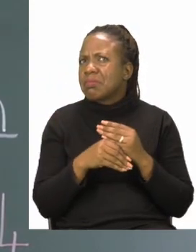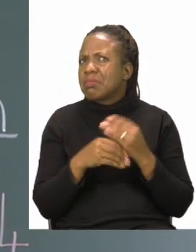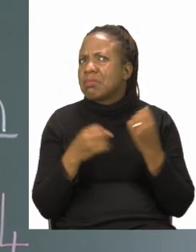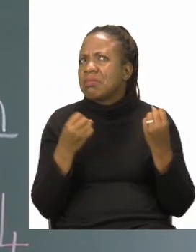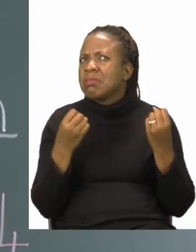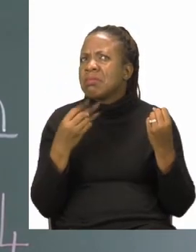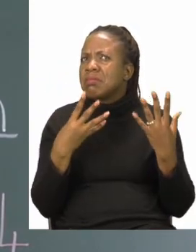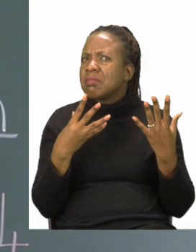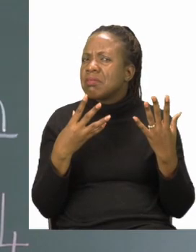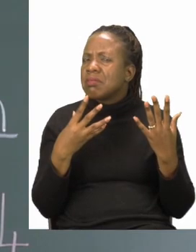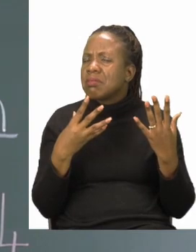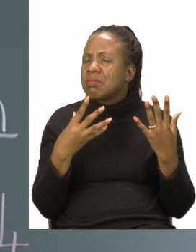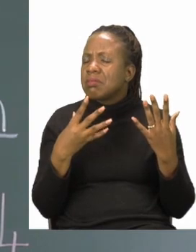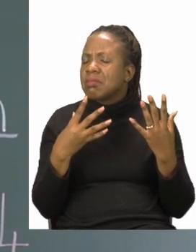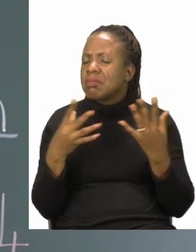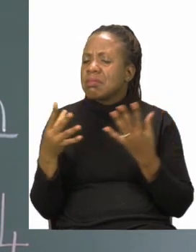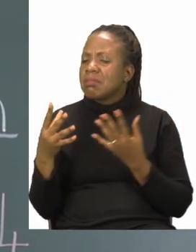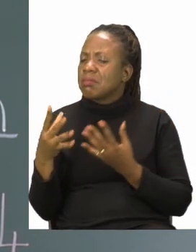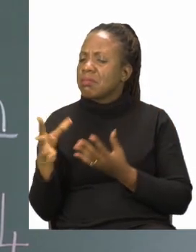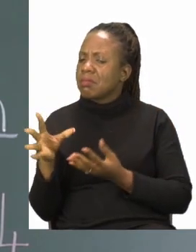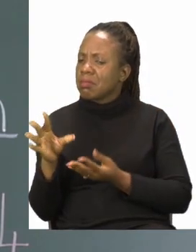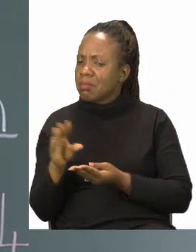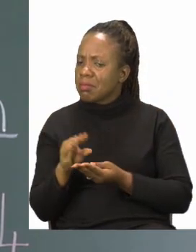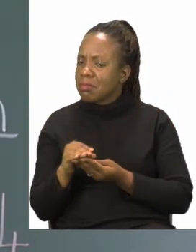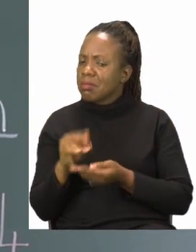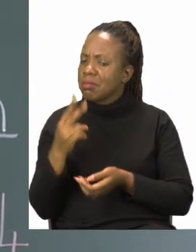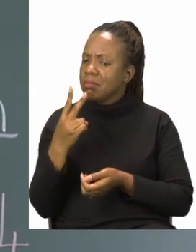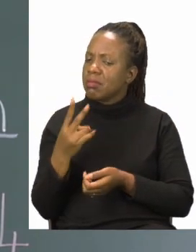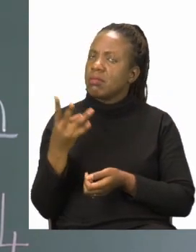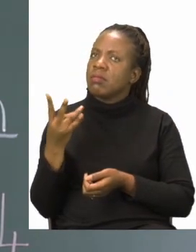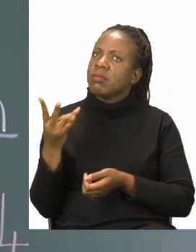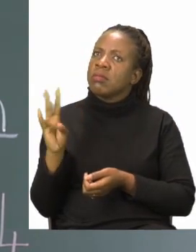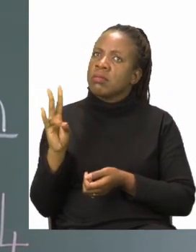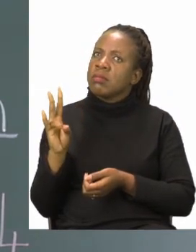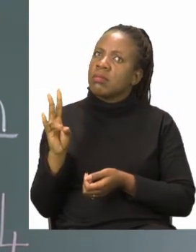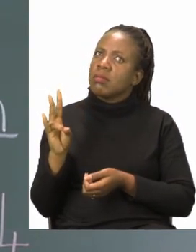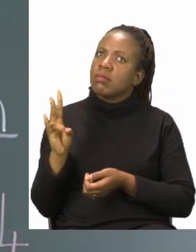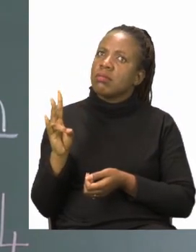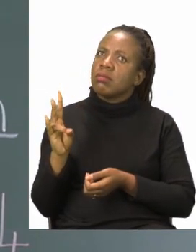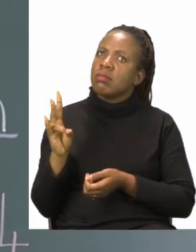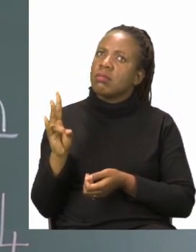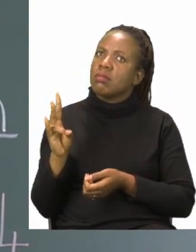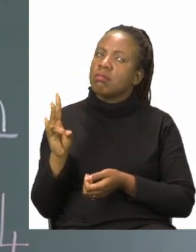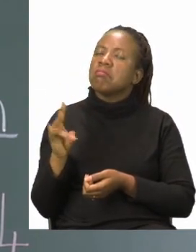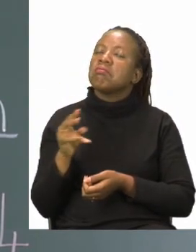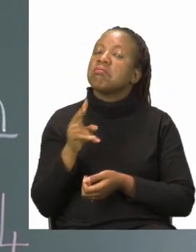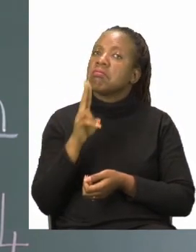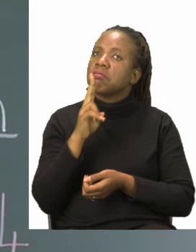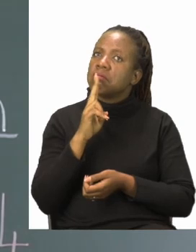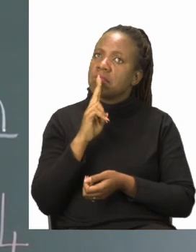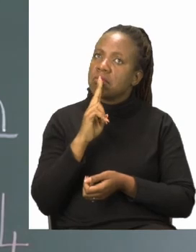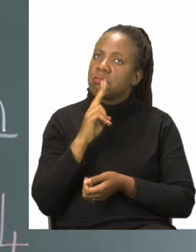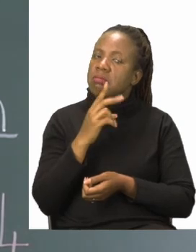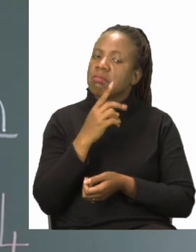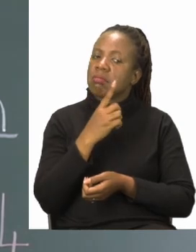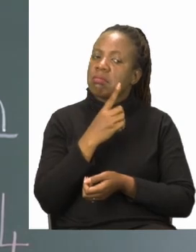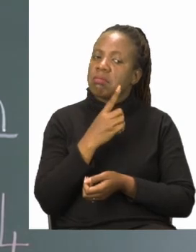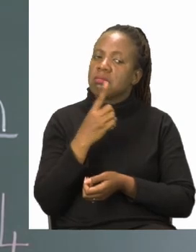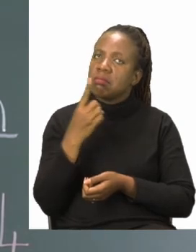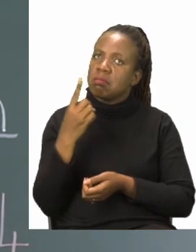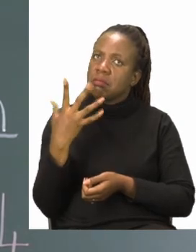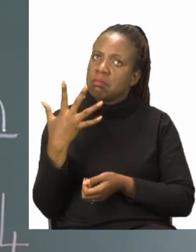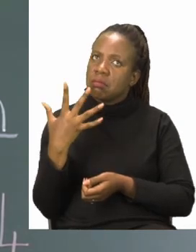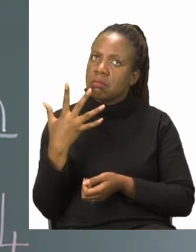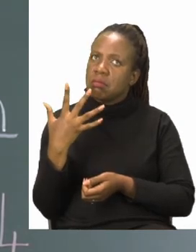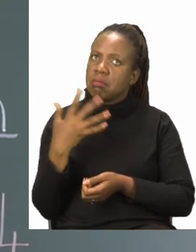to 12 to get 27? The answer is